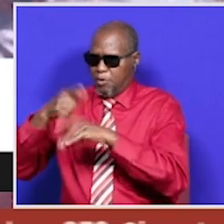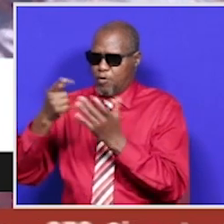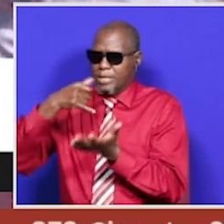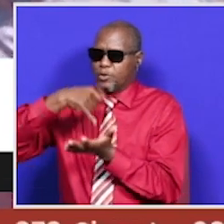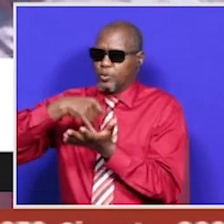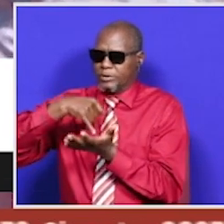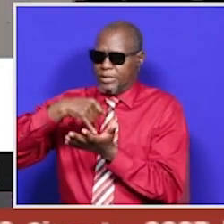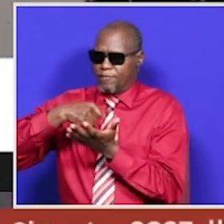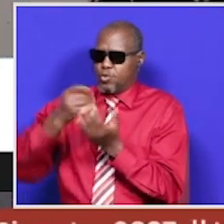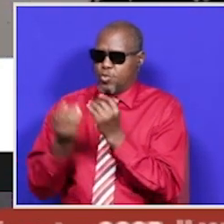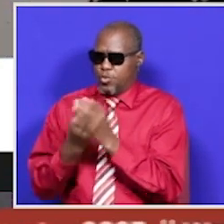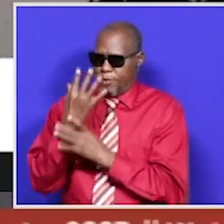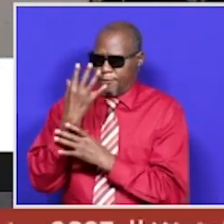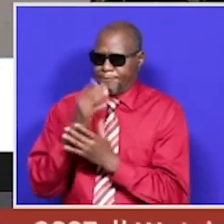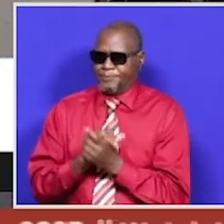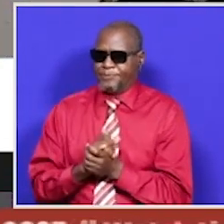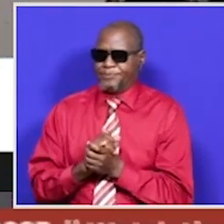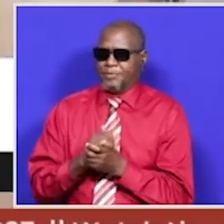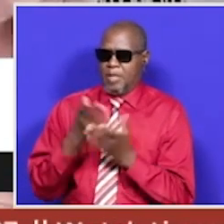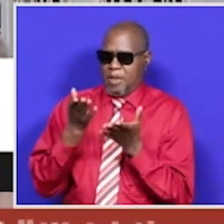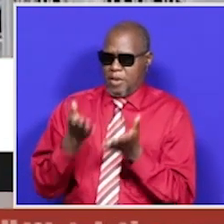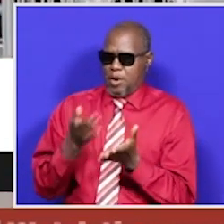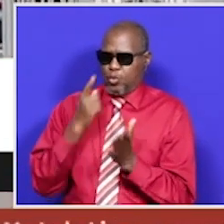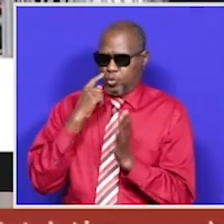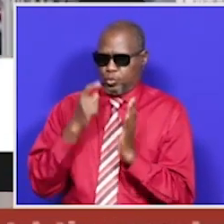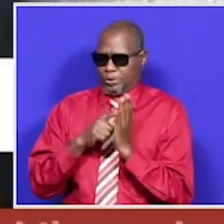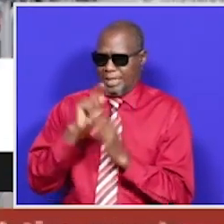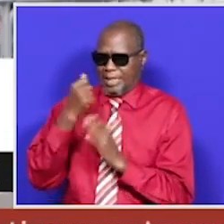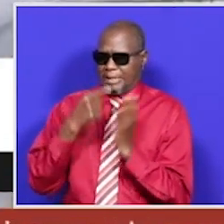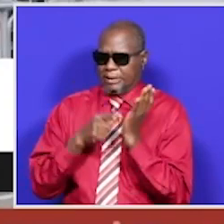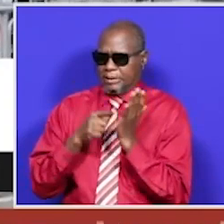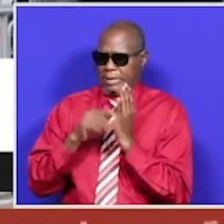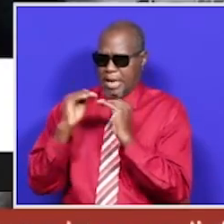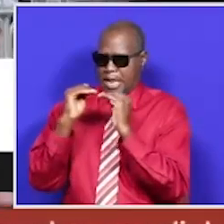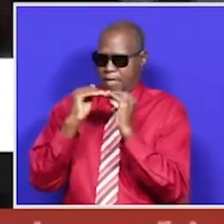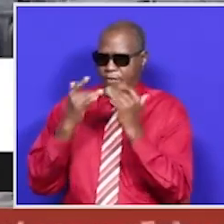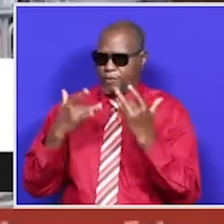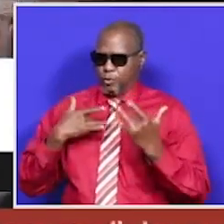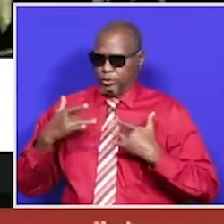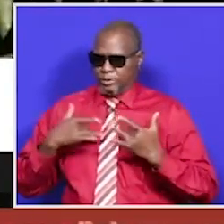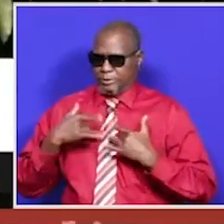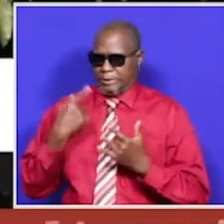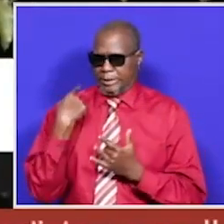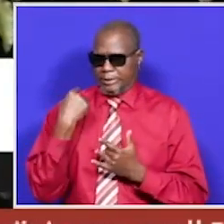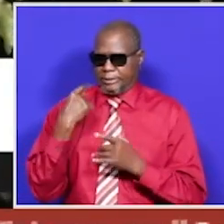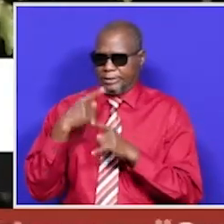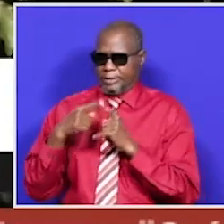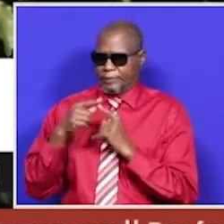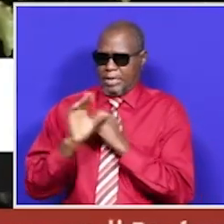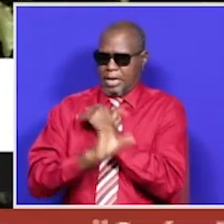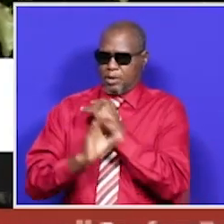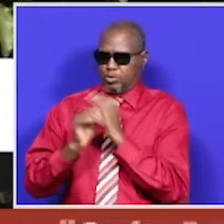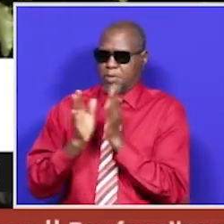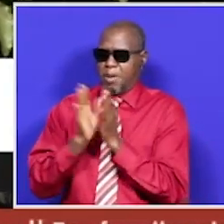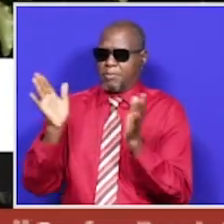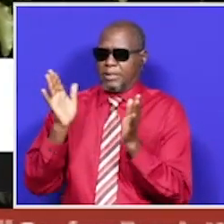inclusive growth. It is worth noting that Kenya's debt levels have been a cause of concern in recent years, with the country's public